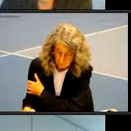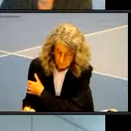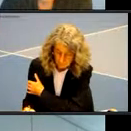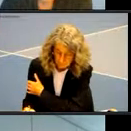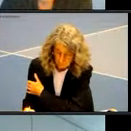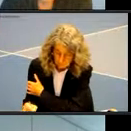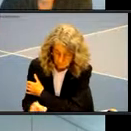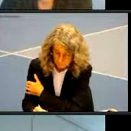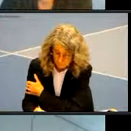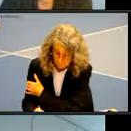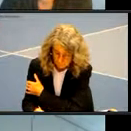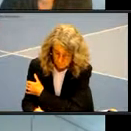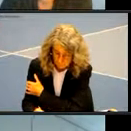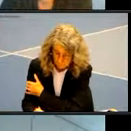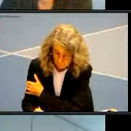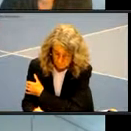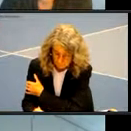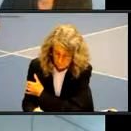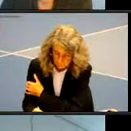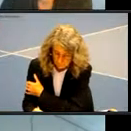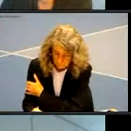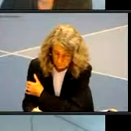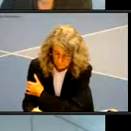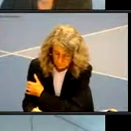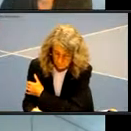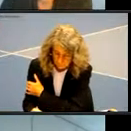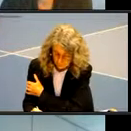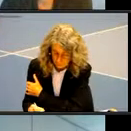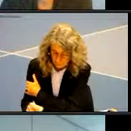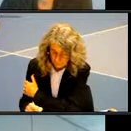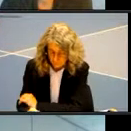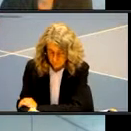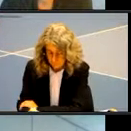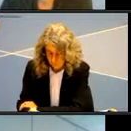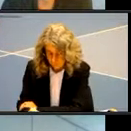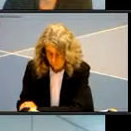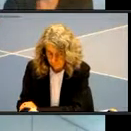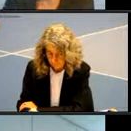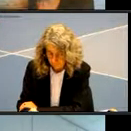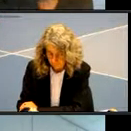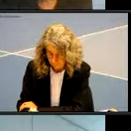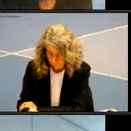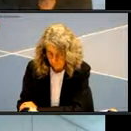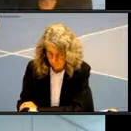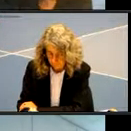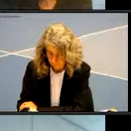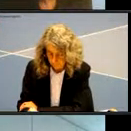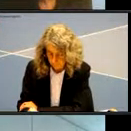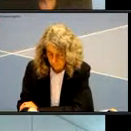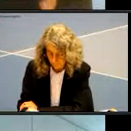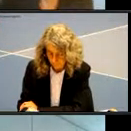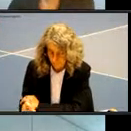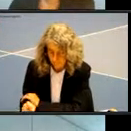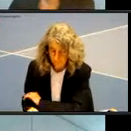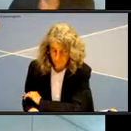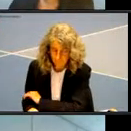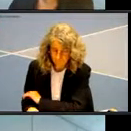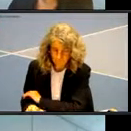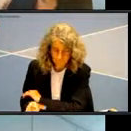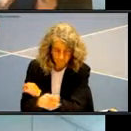restrictions on the digital tool, you also need to keep in place an offline solution or a traditional offer